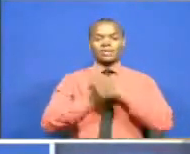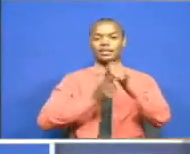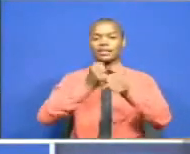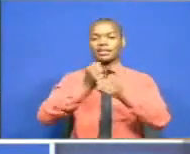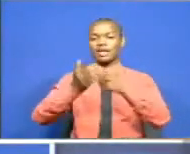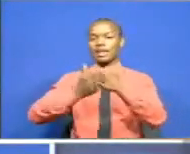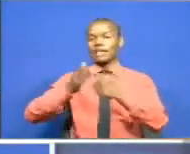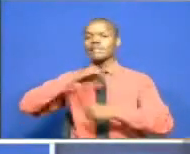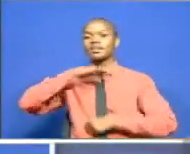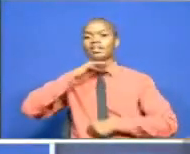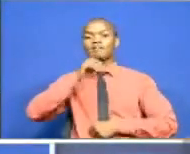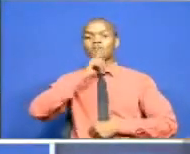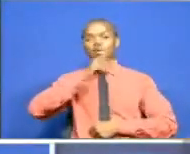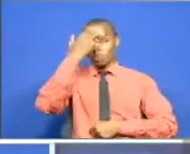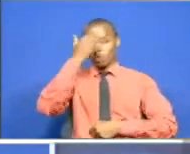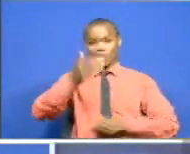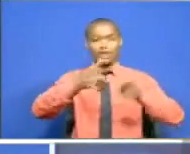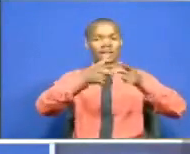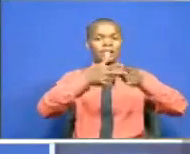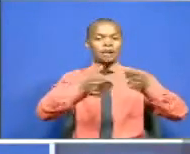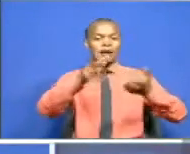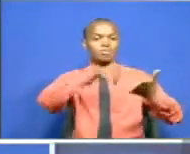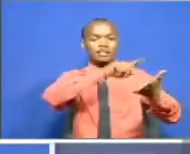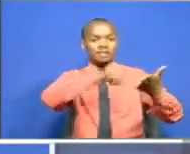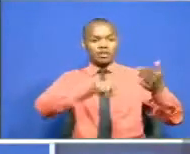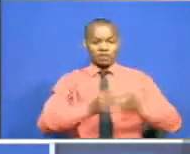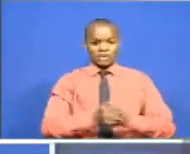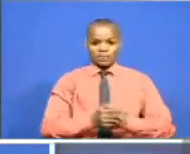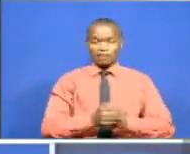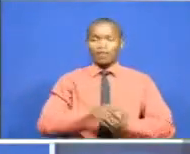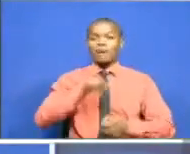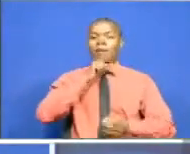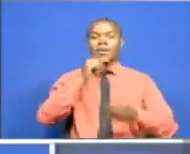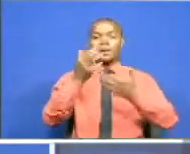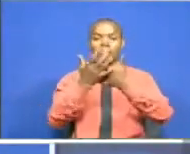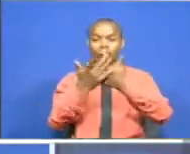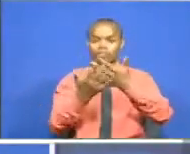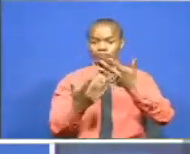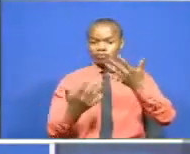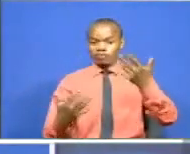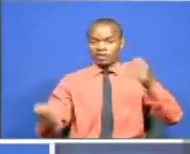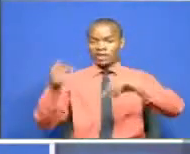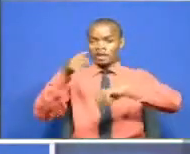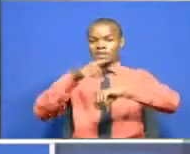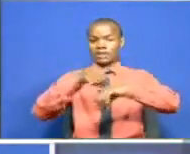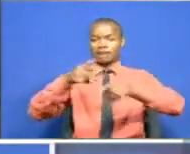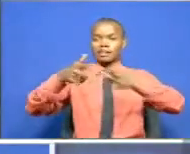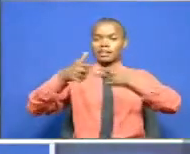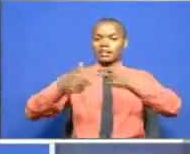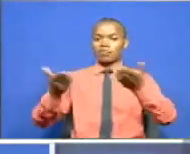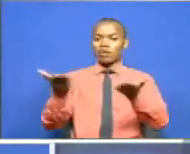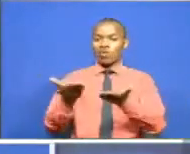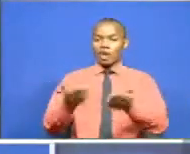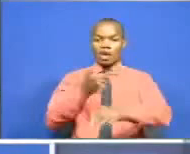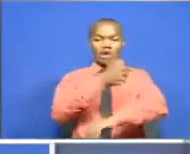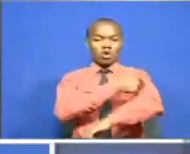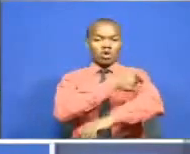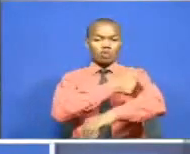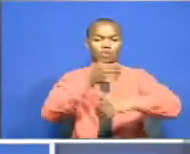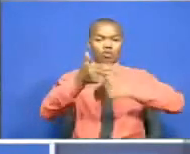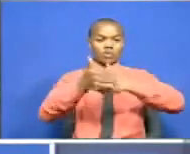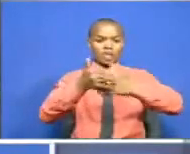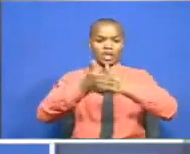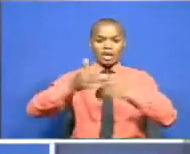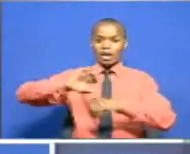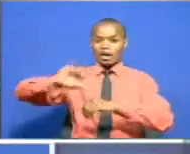The family says the boy is reported to have allegedly bled to death while undergoing the rite of passage at a nearby hospital. Details of this and